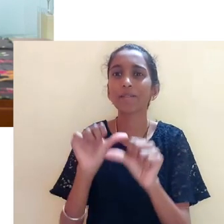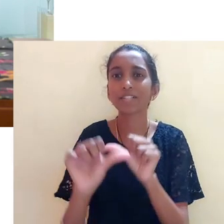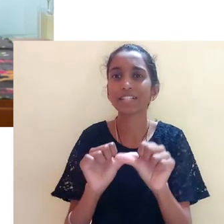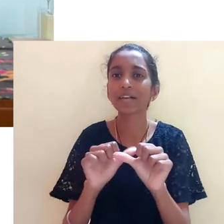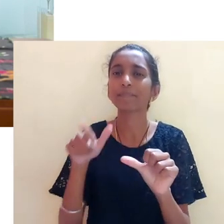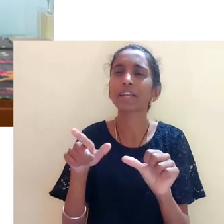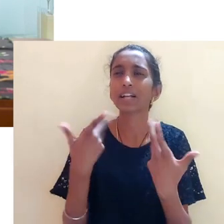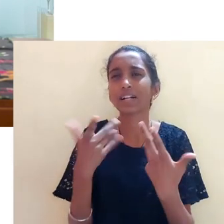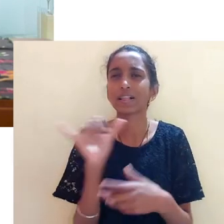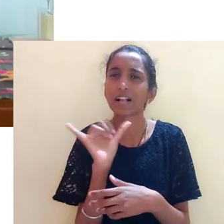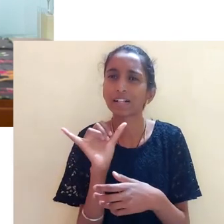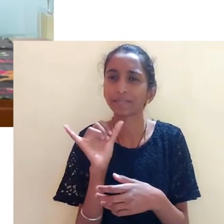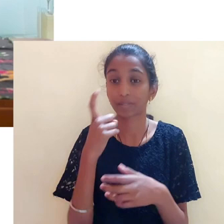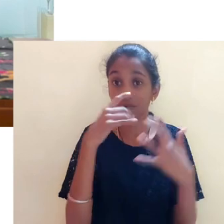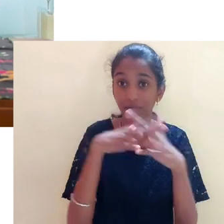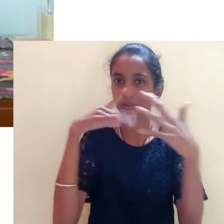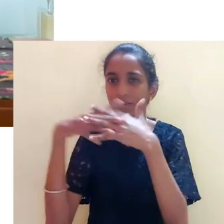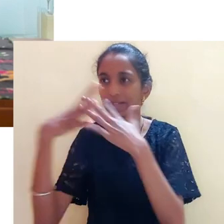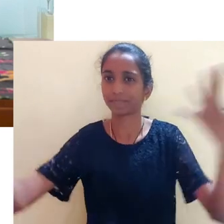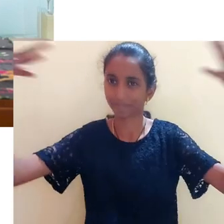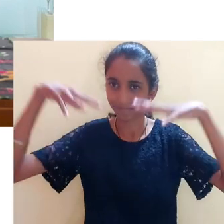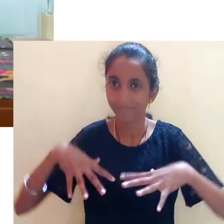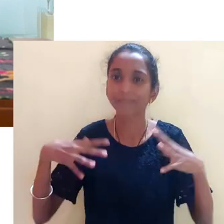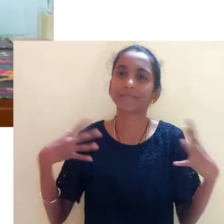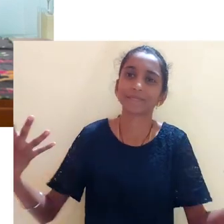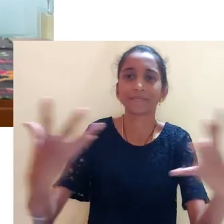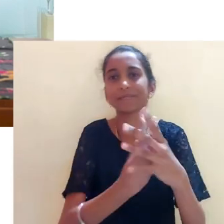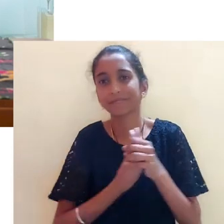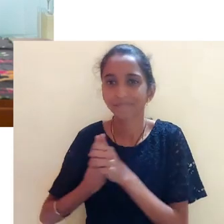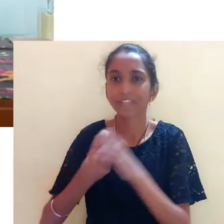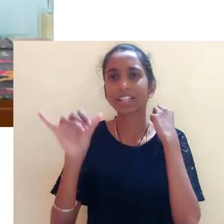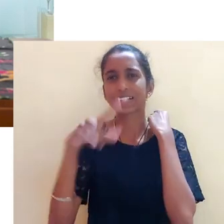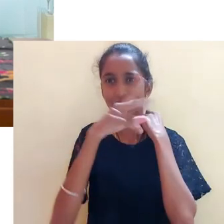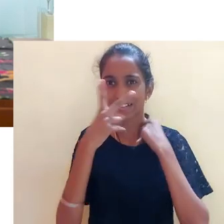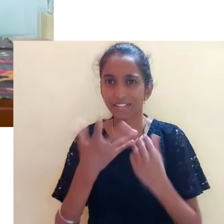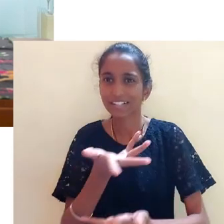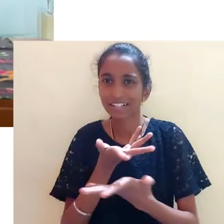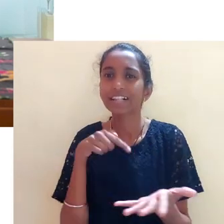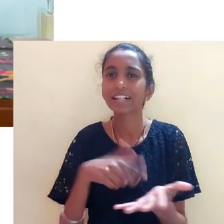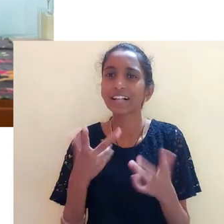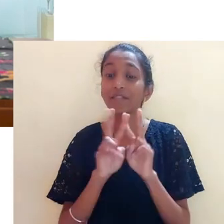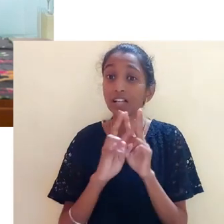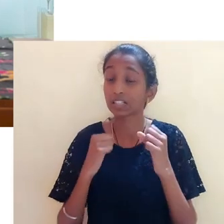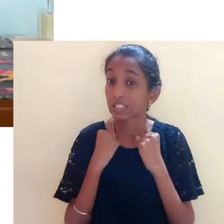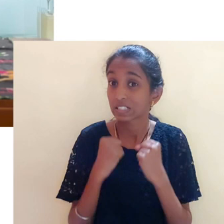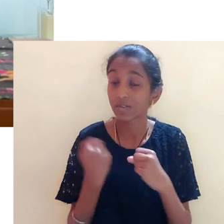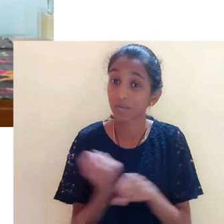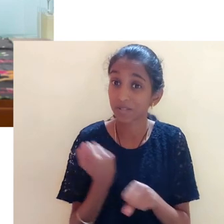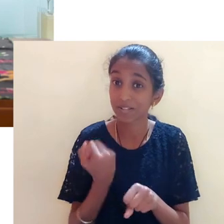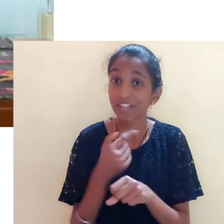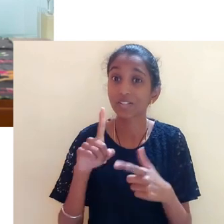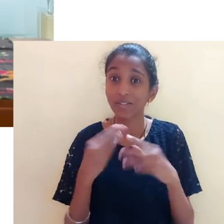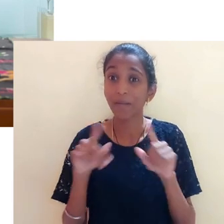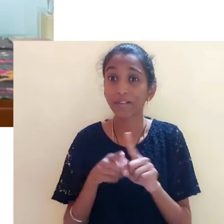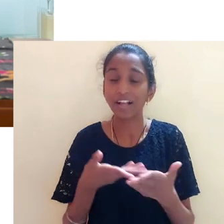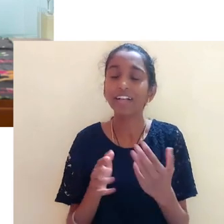would have like all of the women coming together. And obviously we've discussed that this is a very labor intensive sort of like